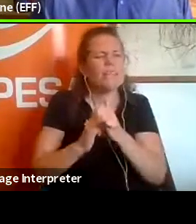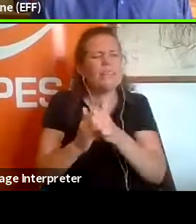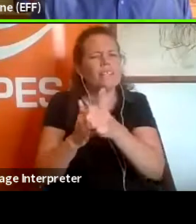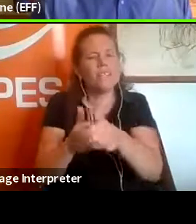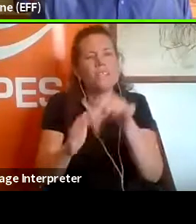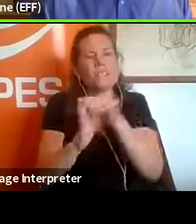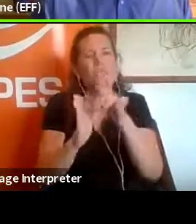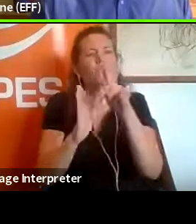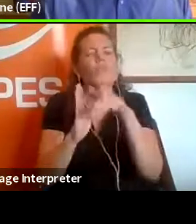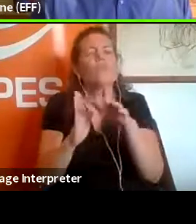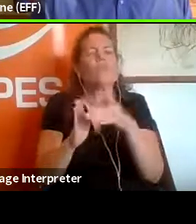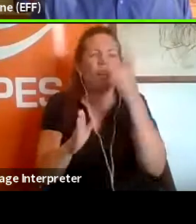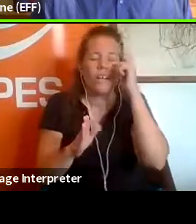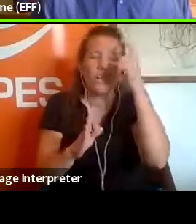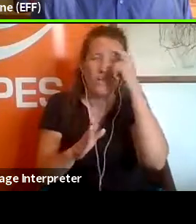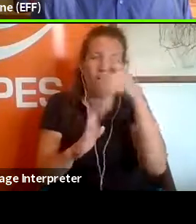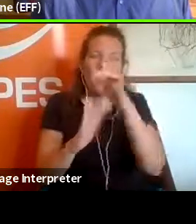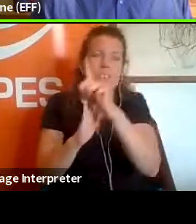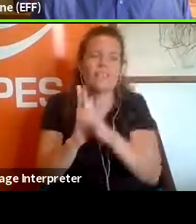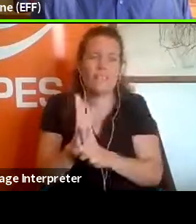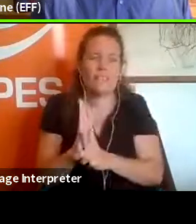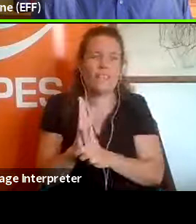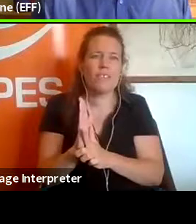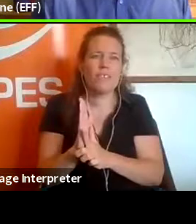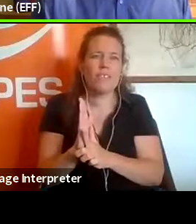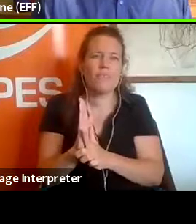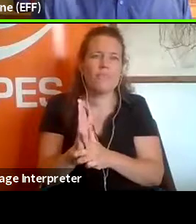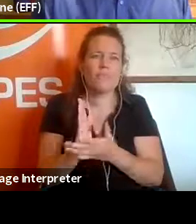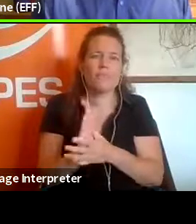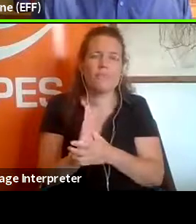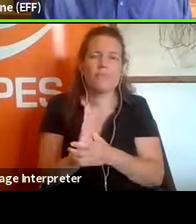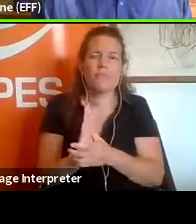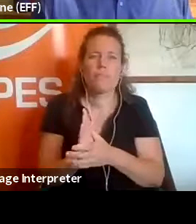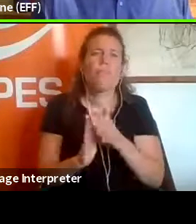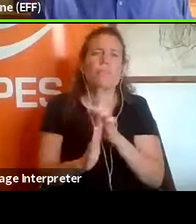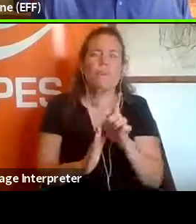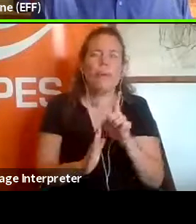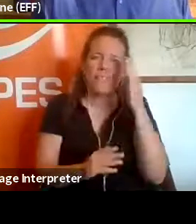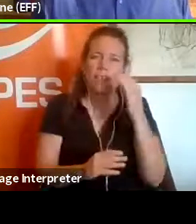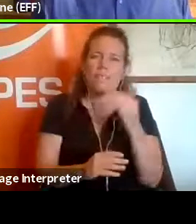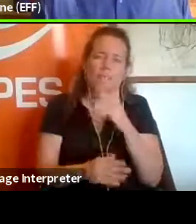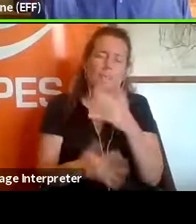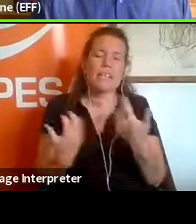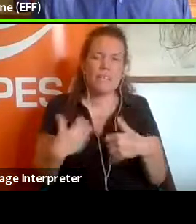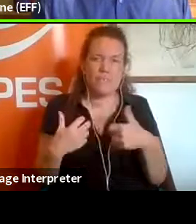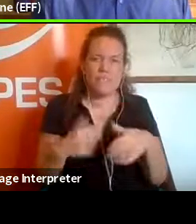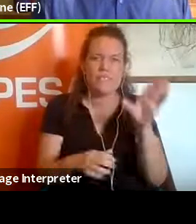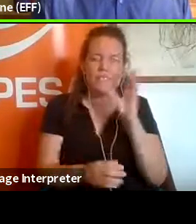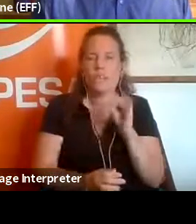governmental regulation, that we shouldn't even go down the path. So I'm interested if anybody has thoughts about